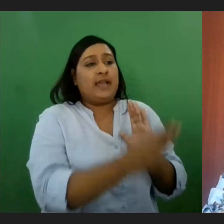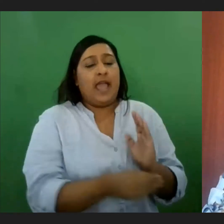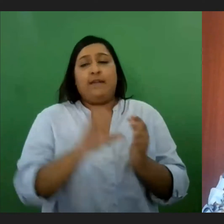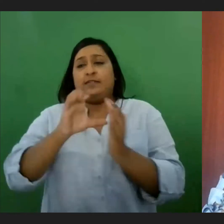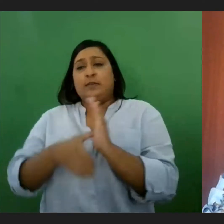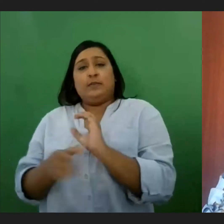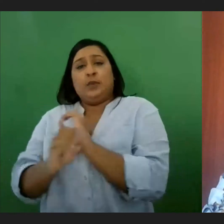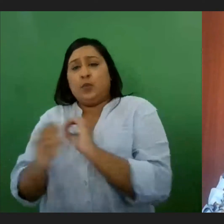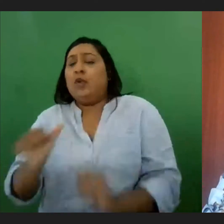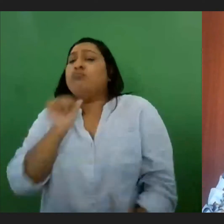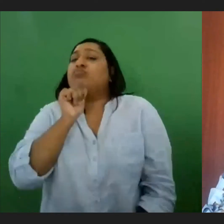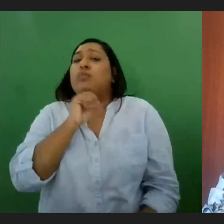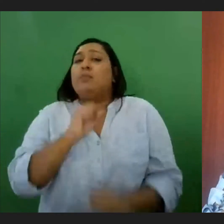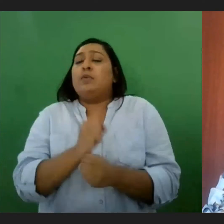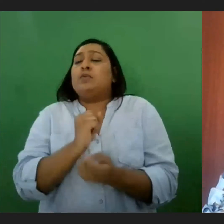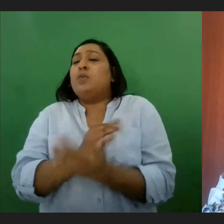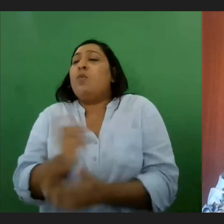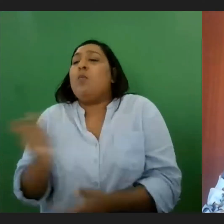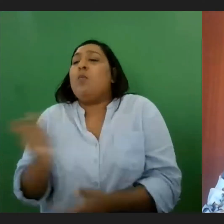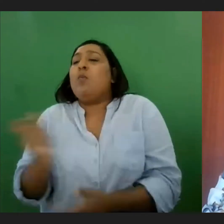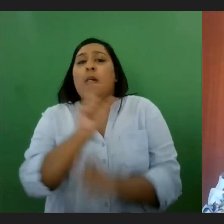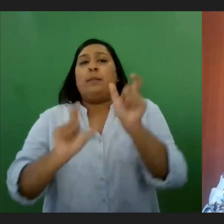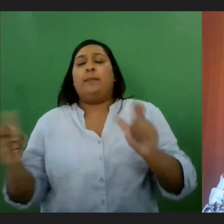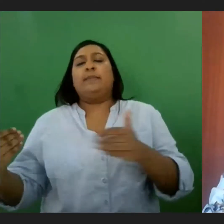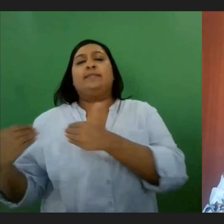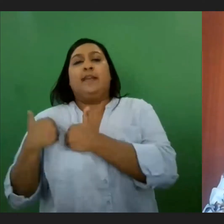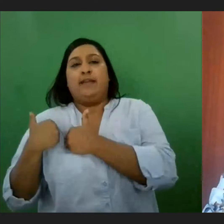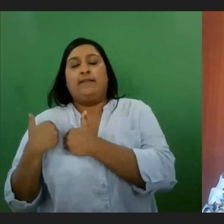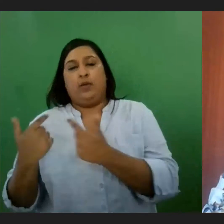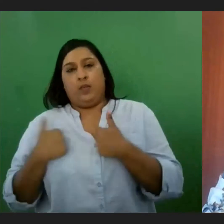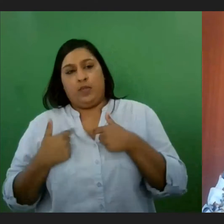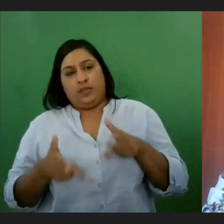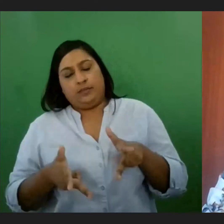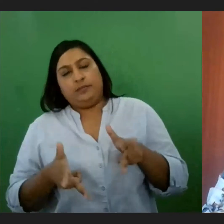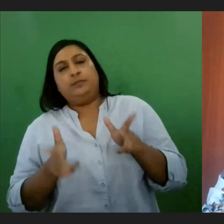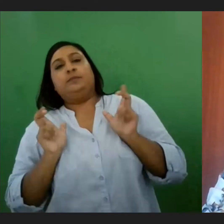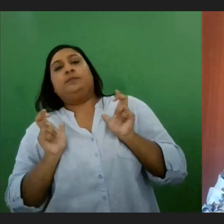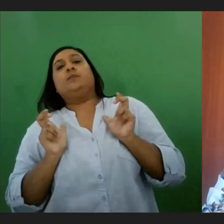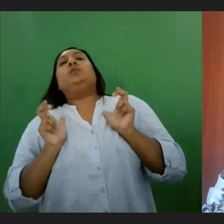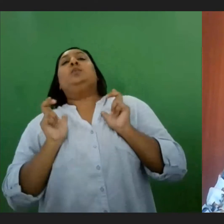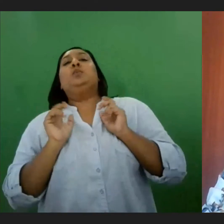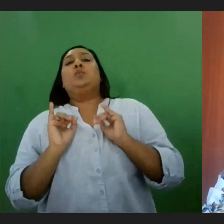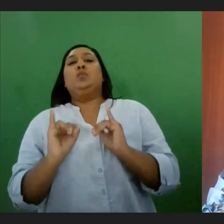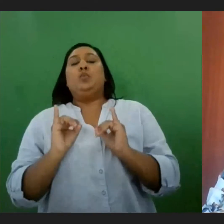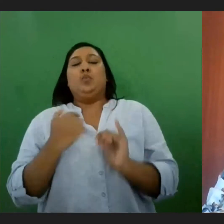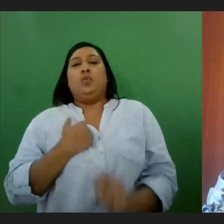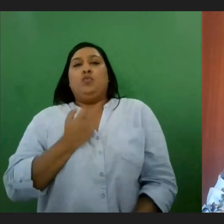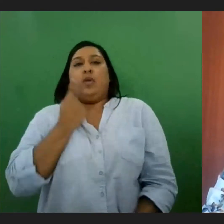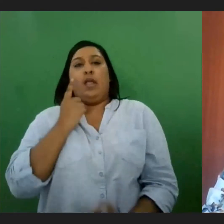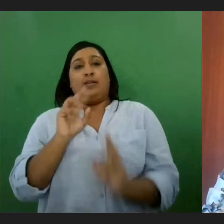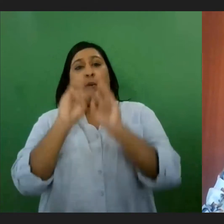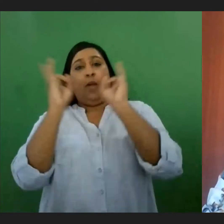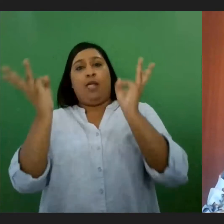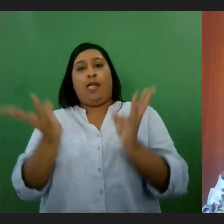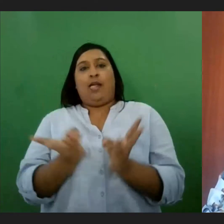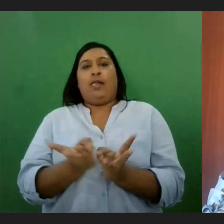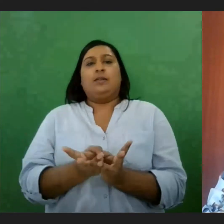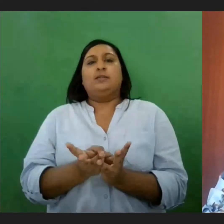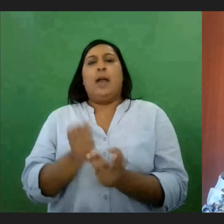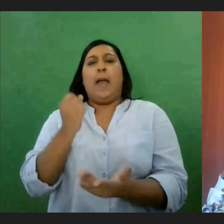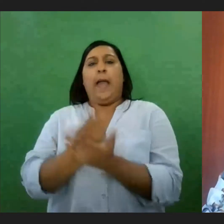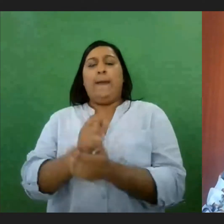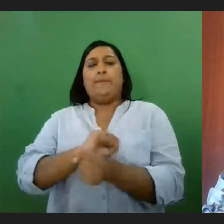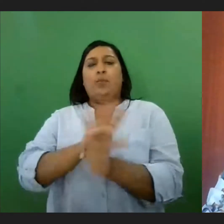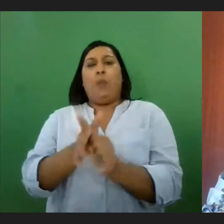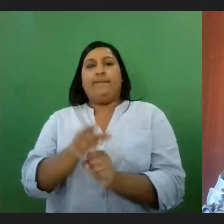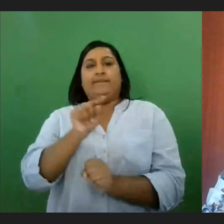It rapidly became apparent, however, that the global crisis of COVID-19 deepened